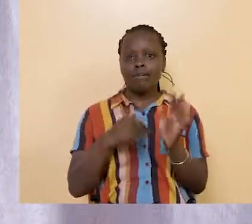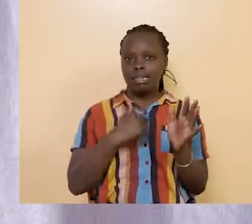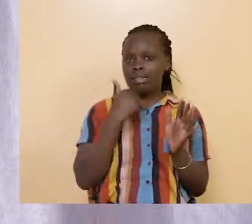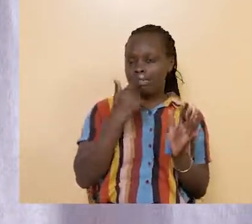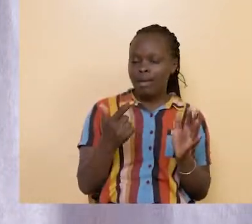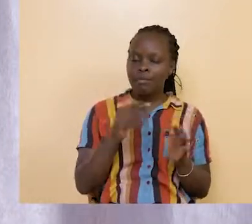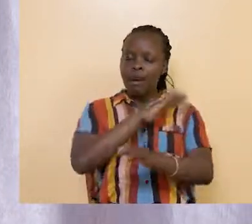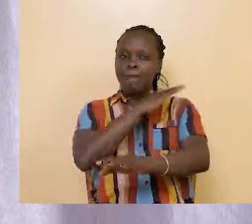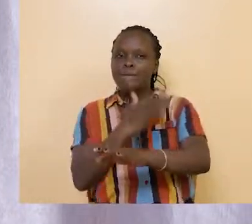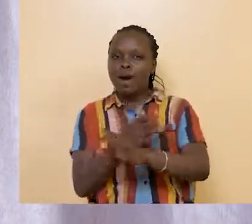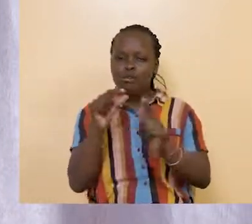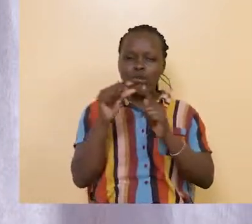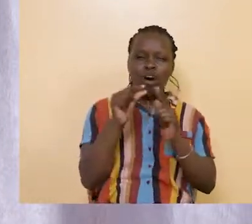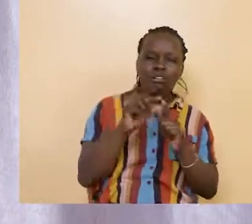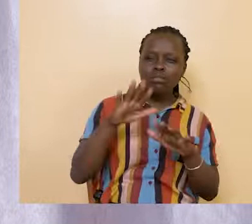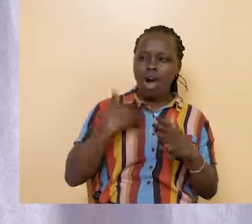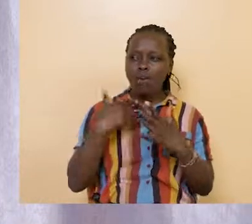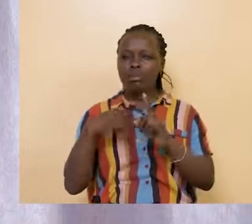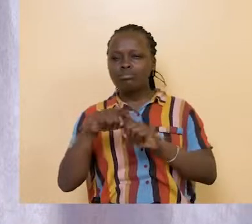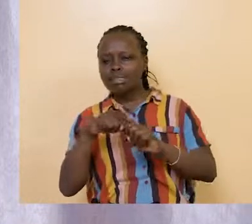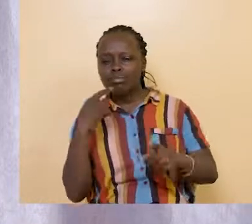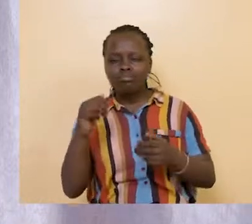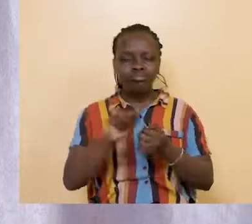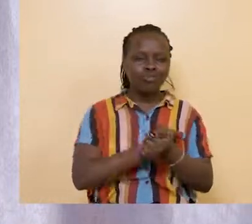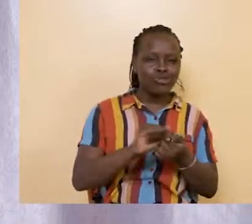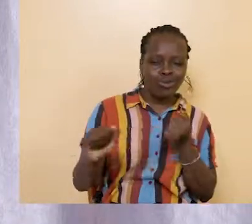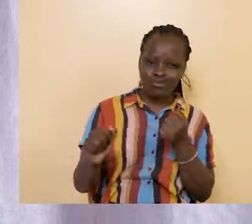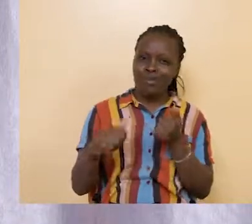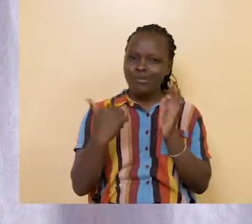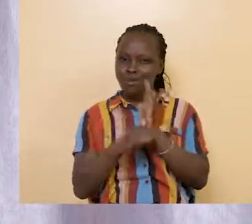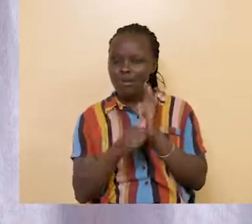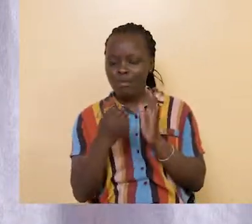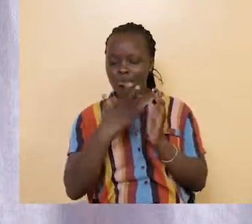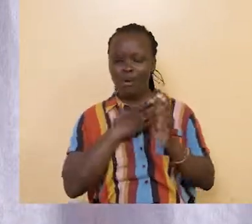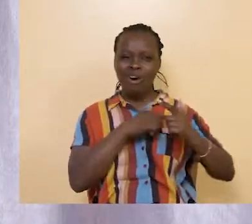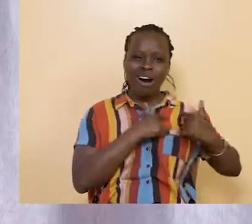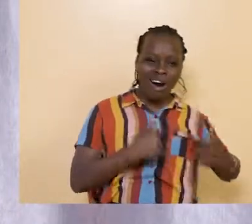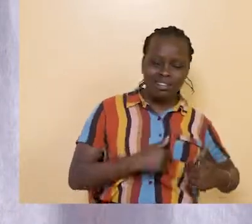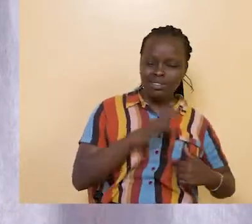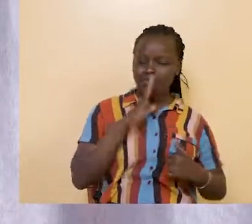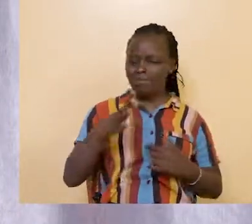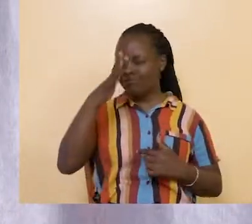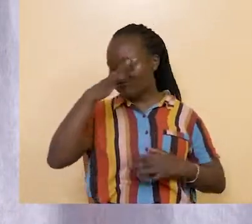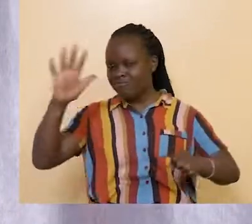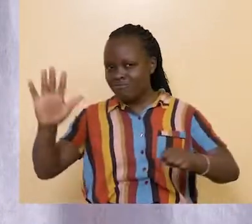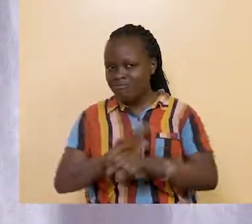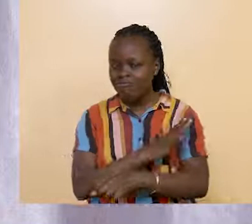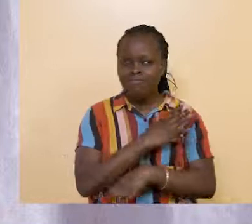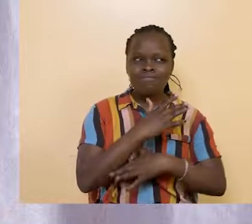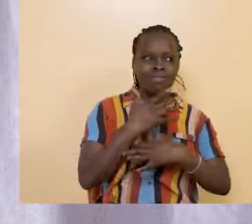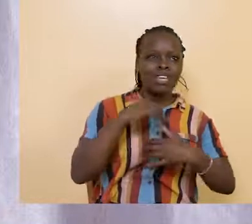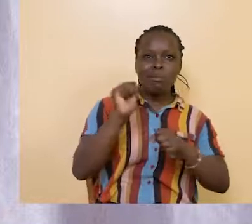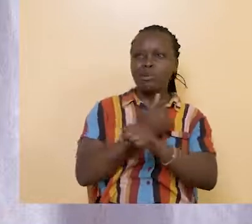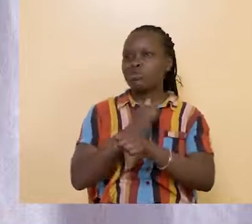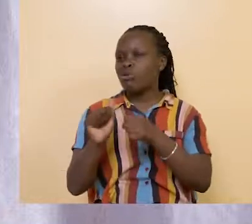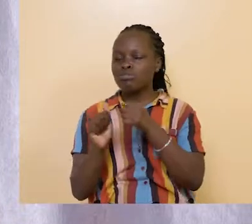at the power of our words and how they can kill and destroy, the problem of our hearts being deceitful and unable